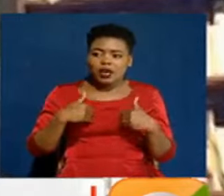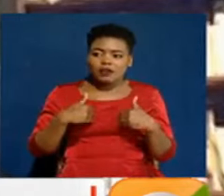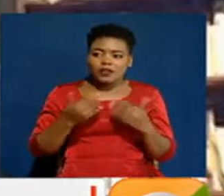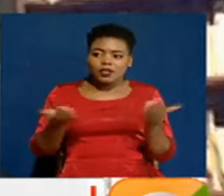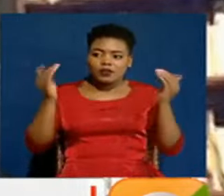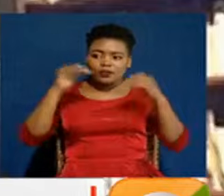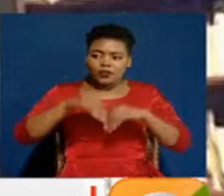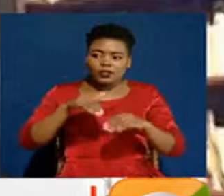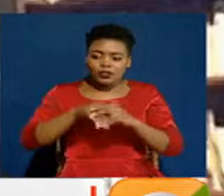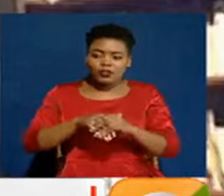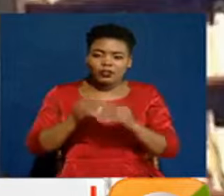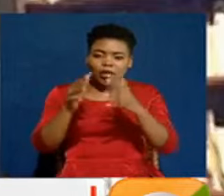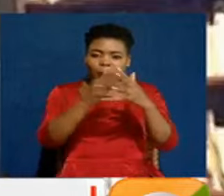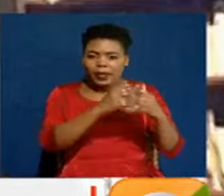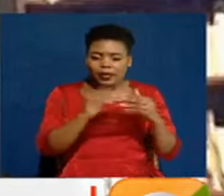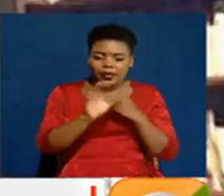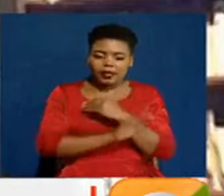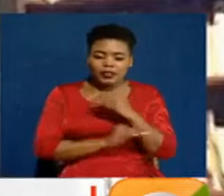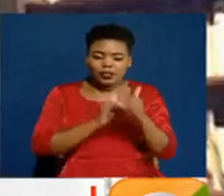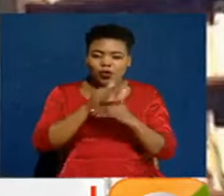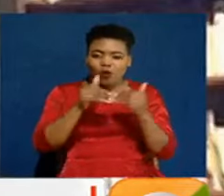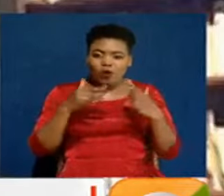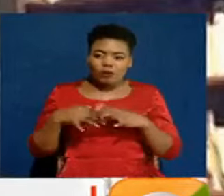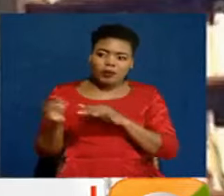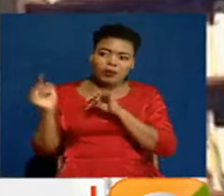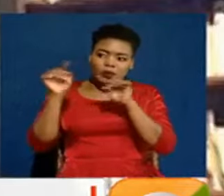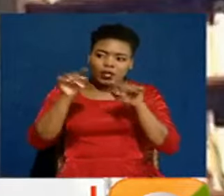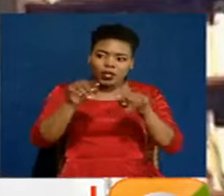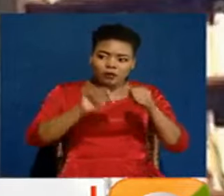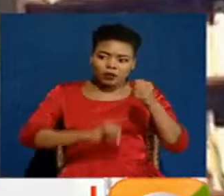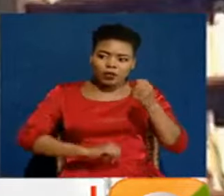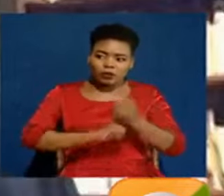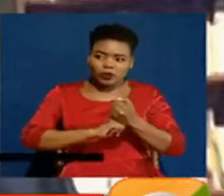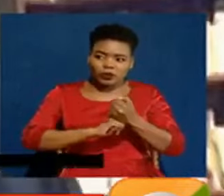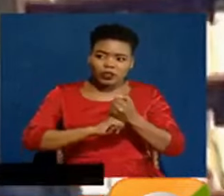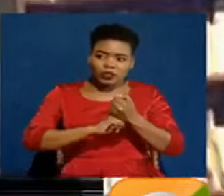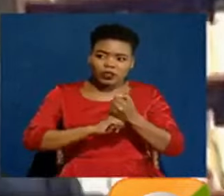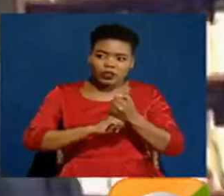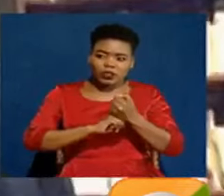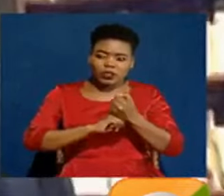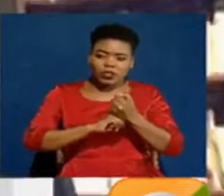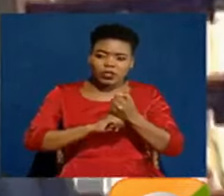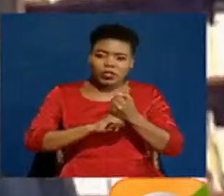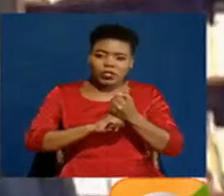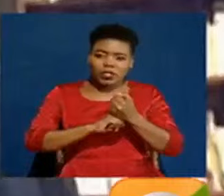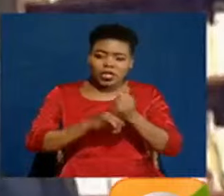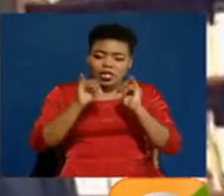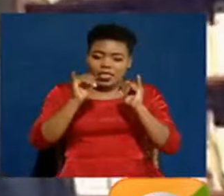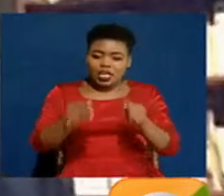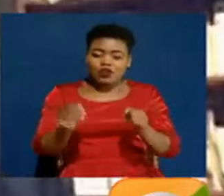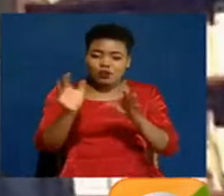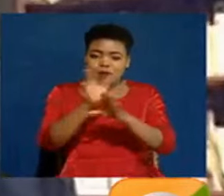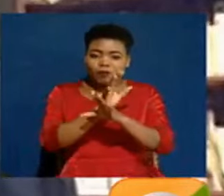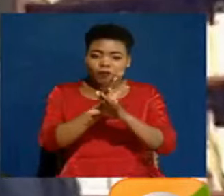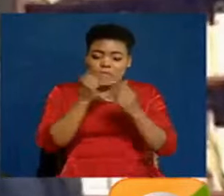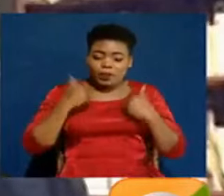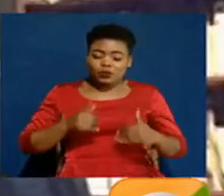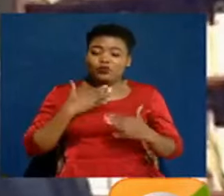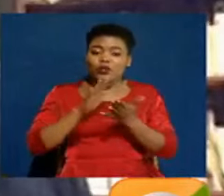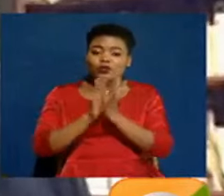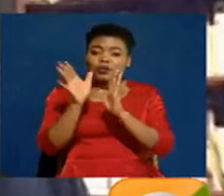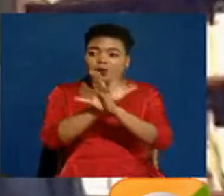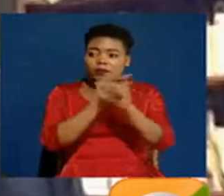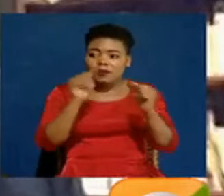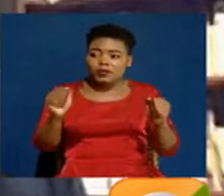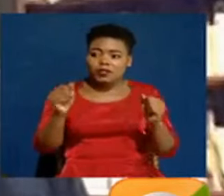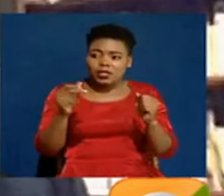that everybody came out in support of the latest presidential candidate. If you look at